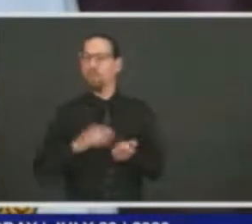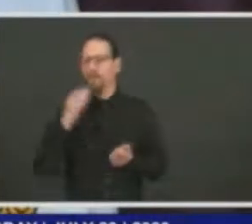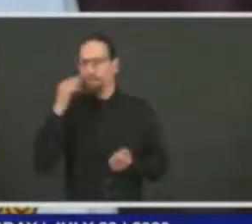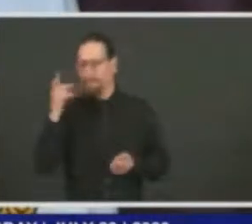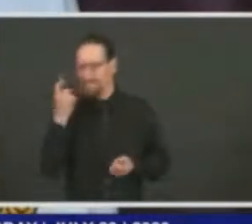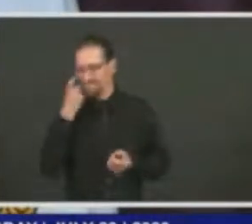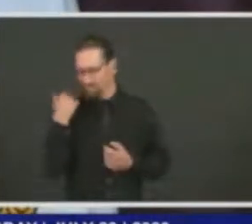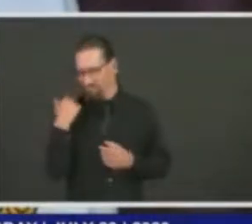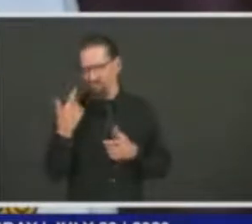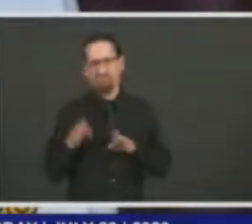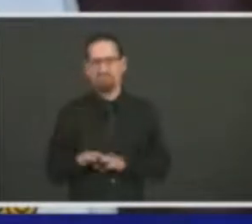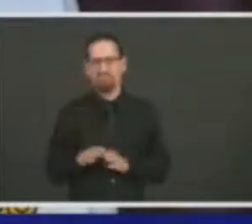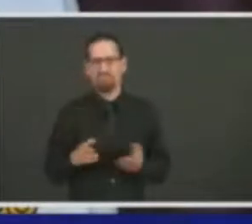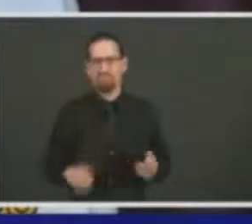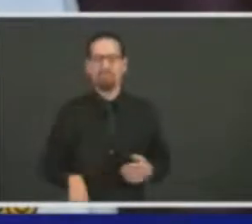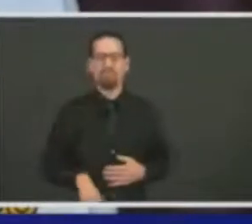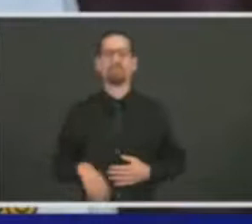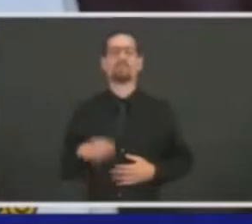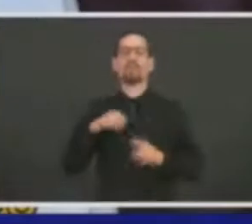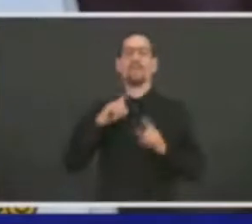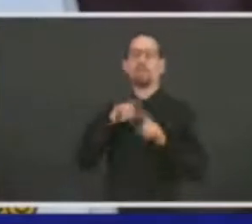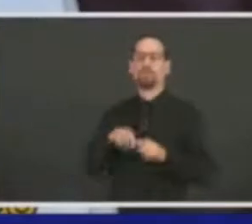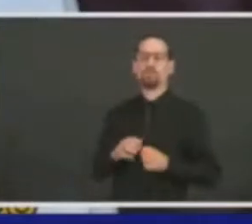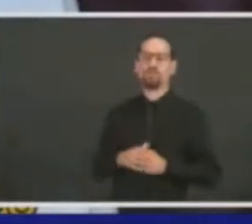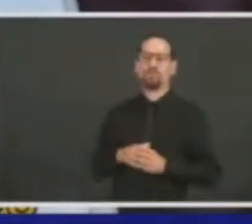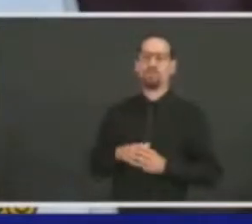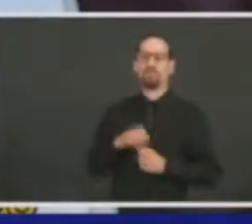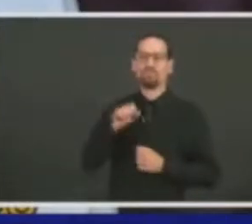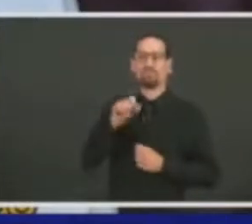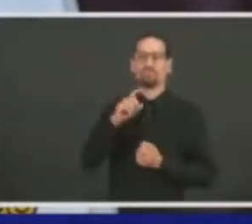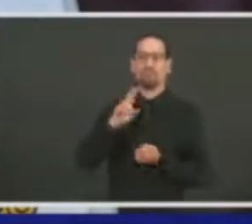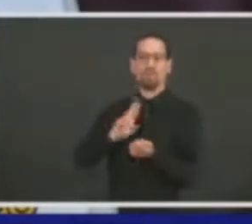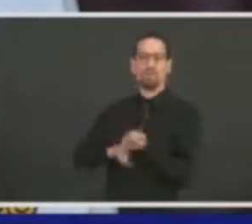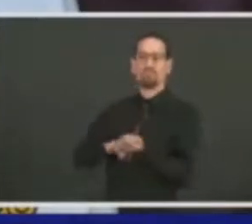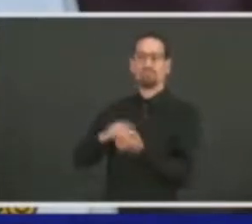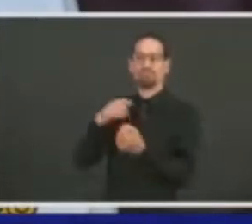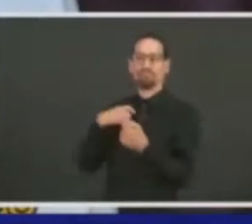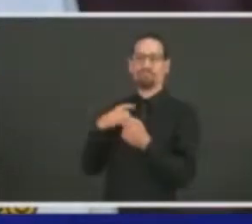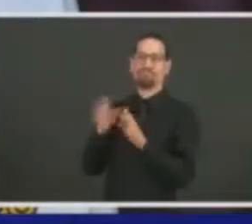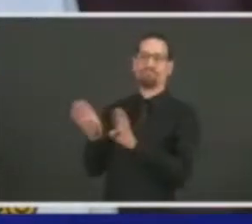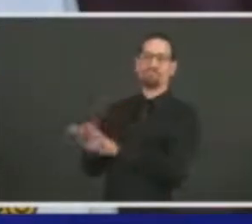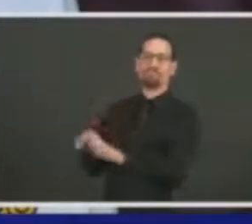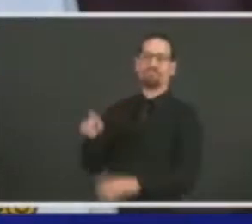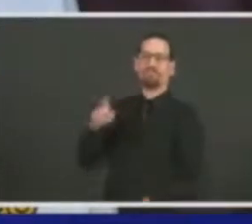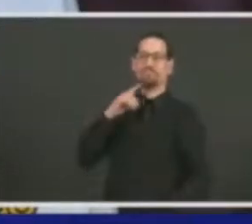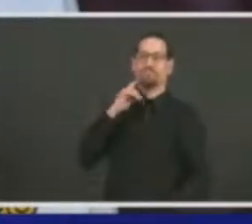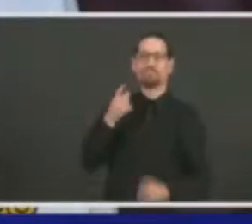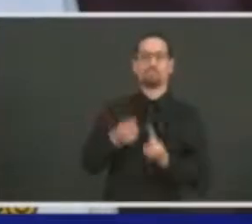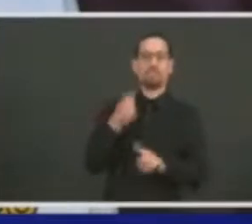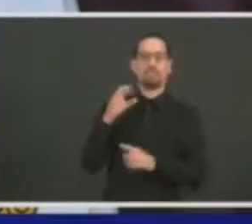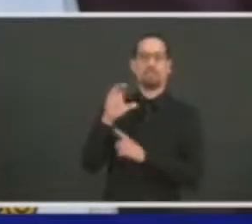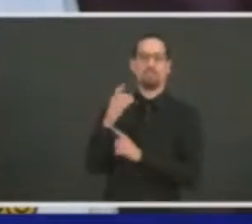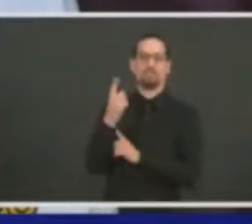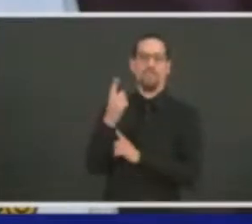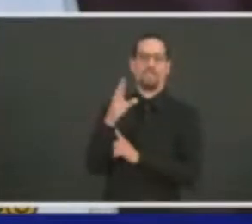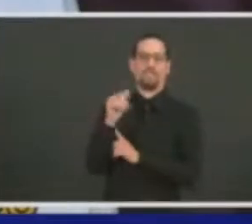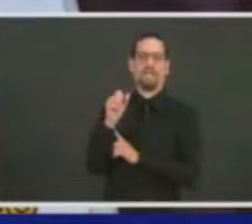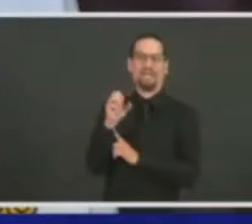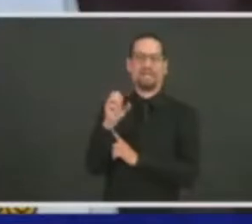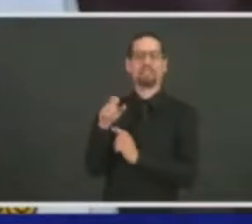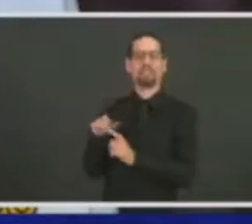decided to take it one step at a time. And that's why with starting visitation, we made it so that if there